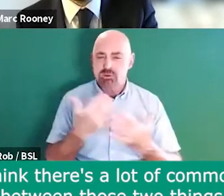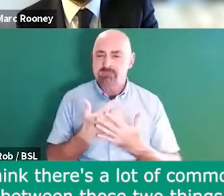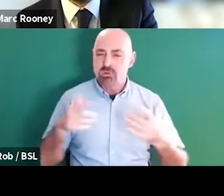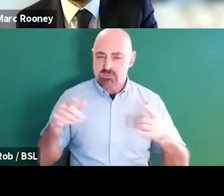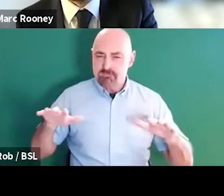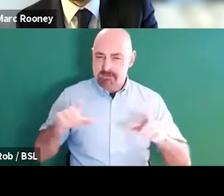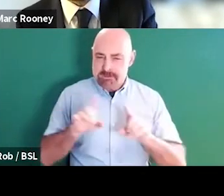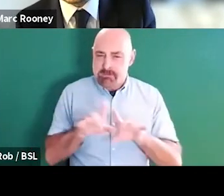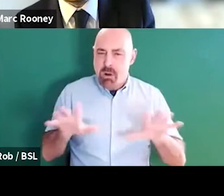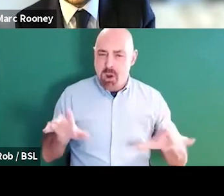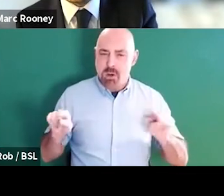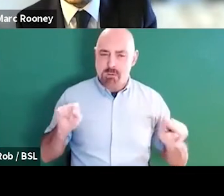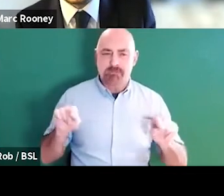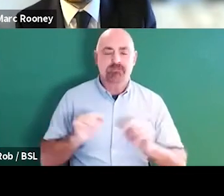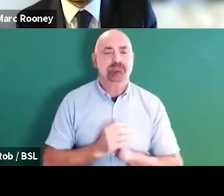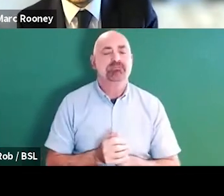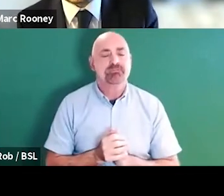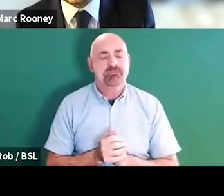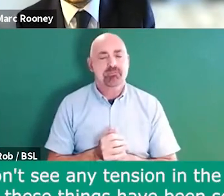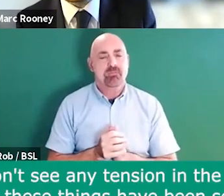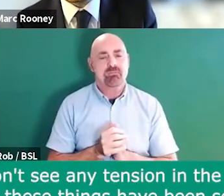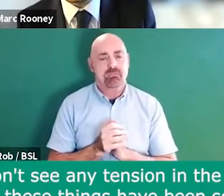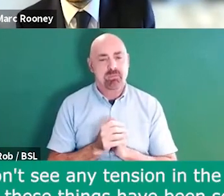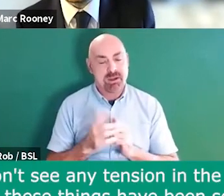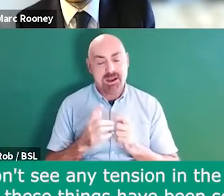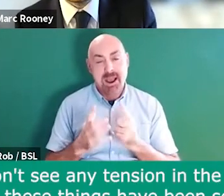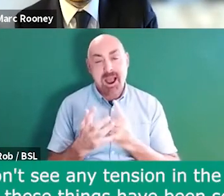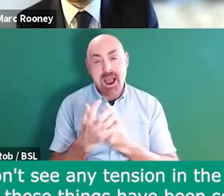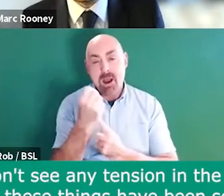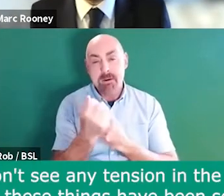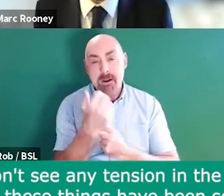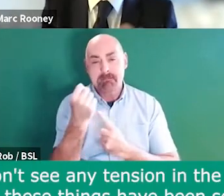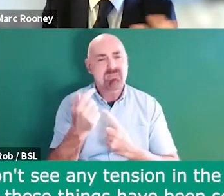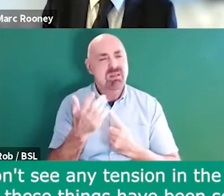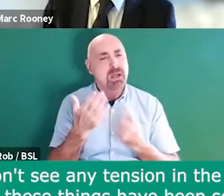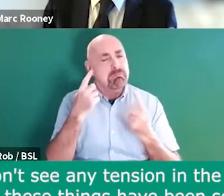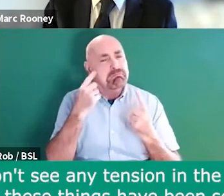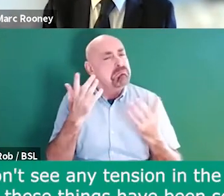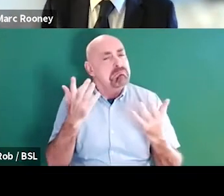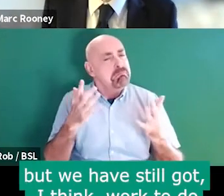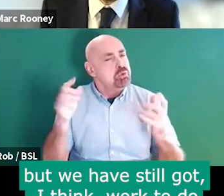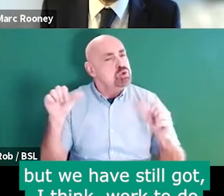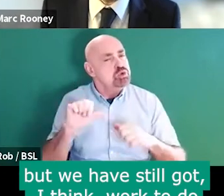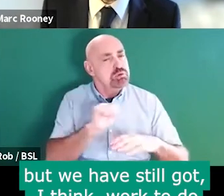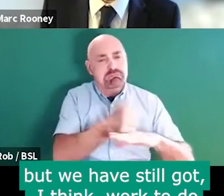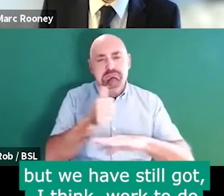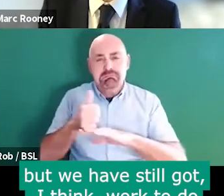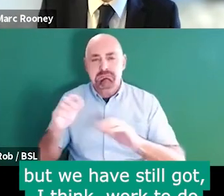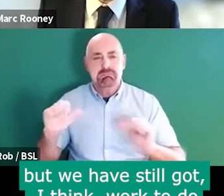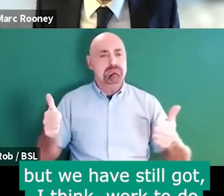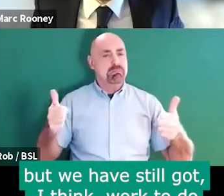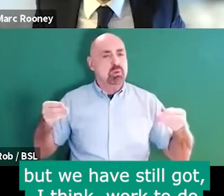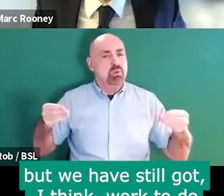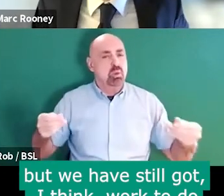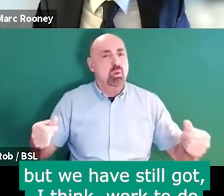things. And again, yes, outcomes frameworks. I don't see any tension in the way that these things have been set up, but we are still